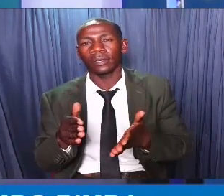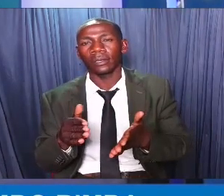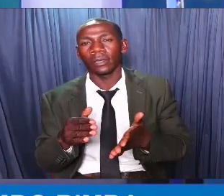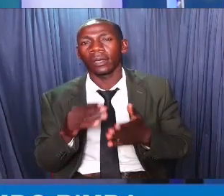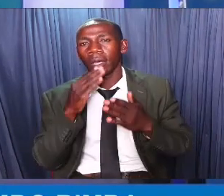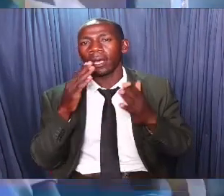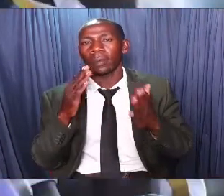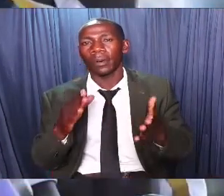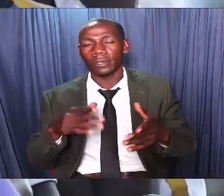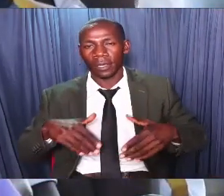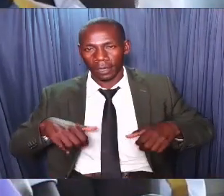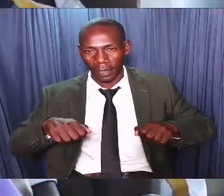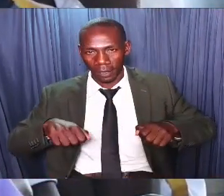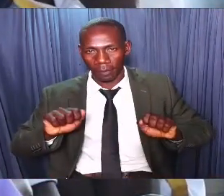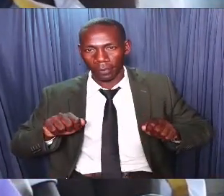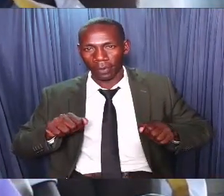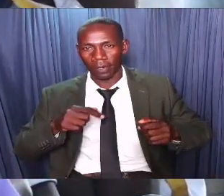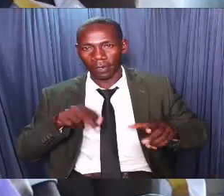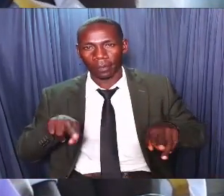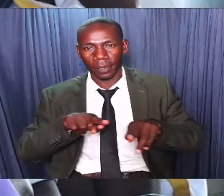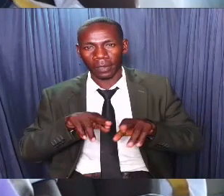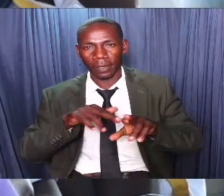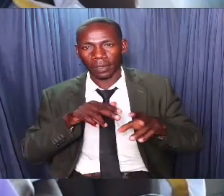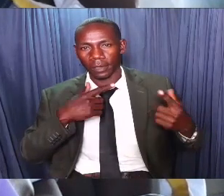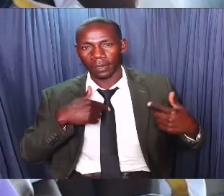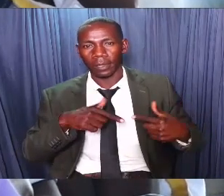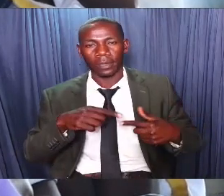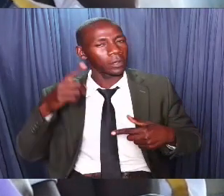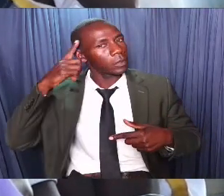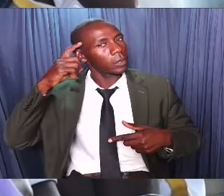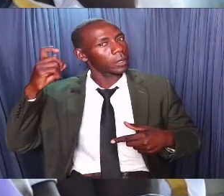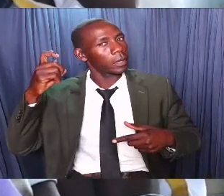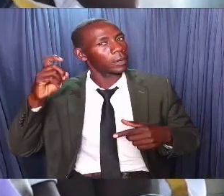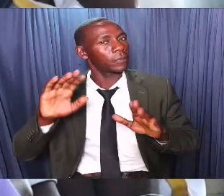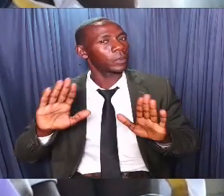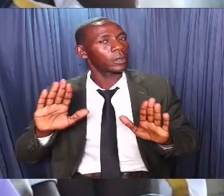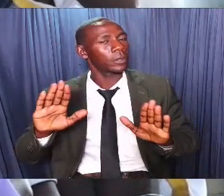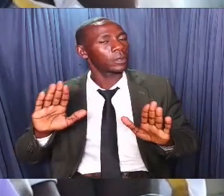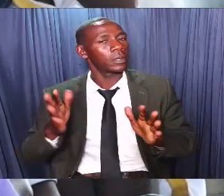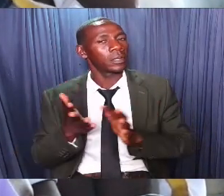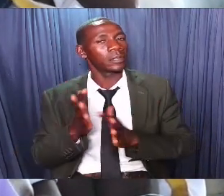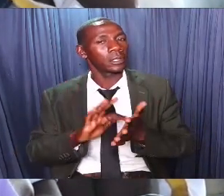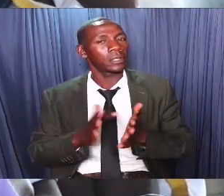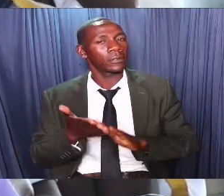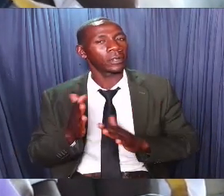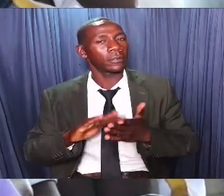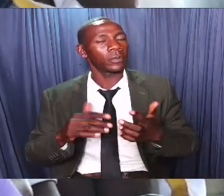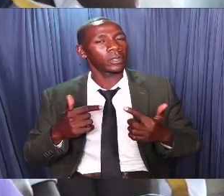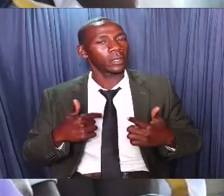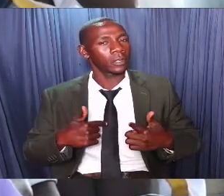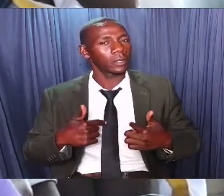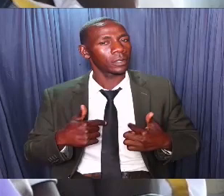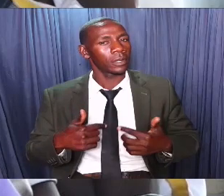mtu ajaliwe toba ndani ya moyo. To one enable the repentance in his heart. Amwaye ukaidi ni basi. One deciding it's enough for Yesu nisamehe. Jesus forgive